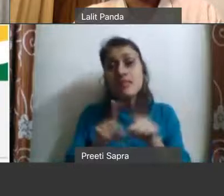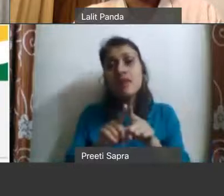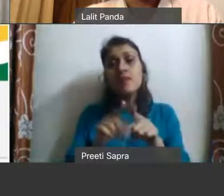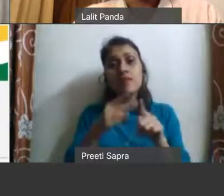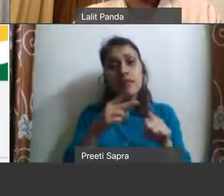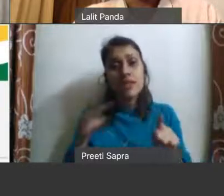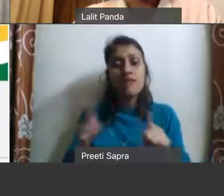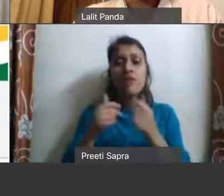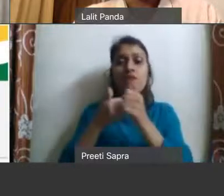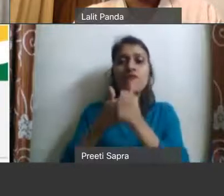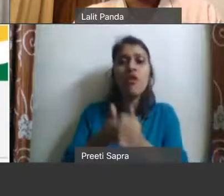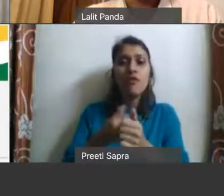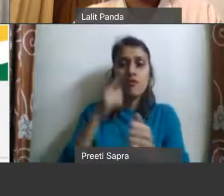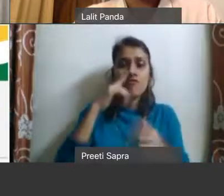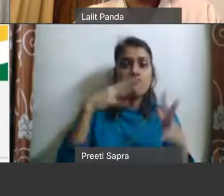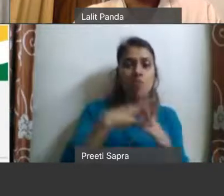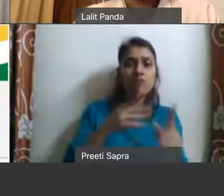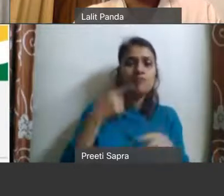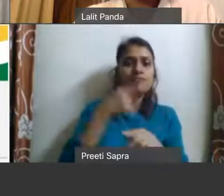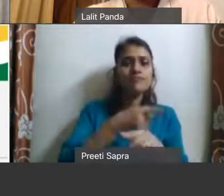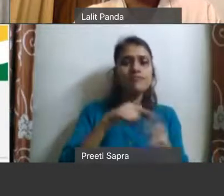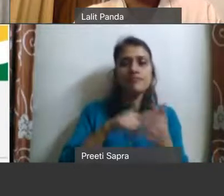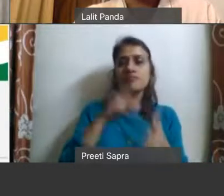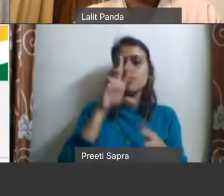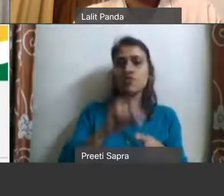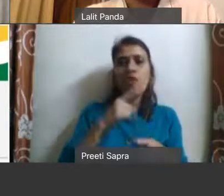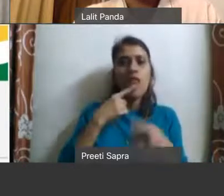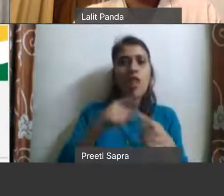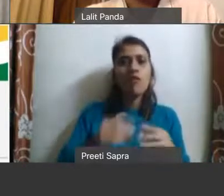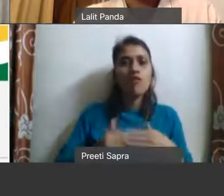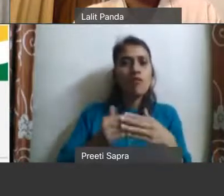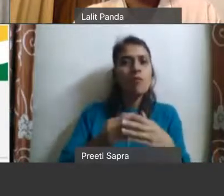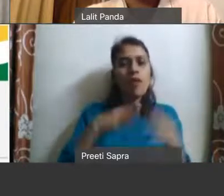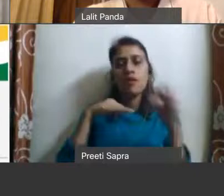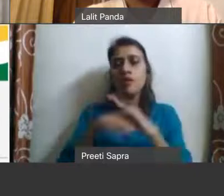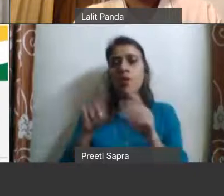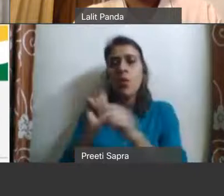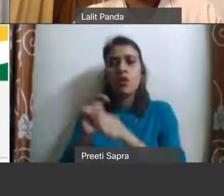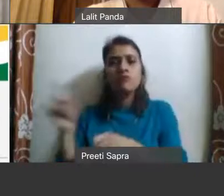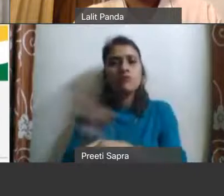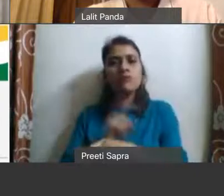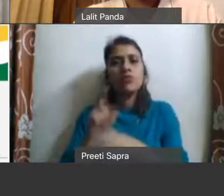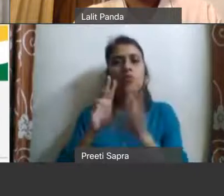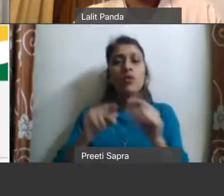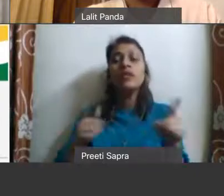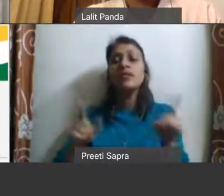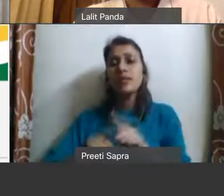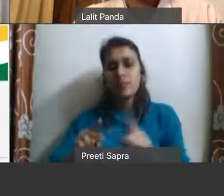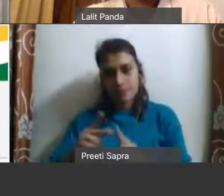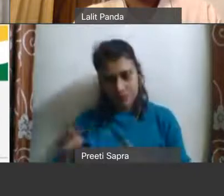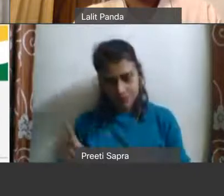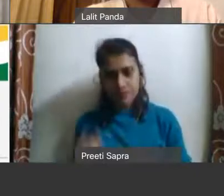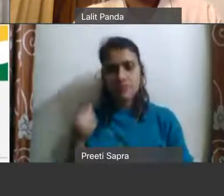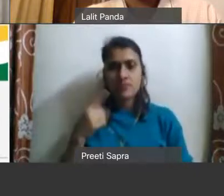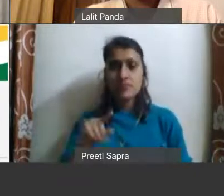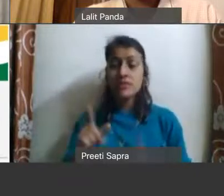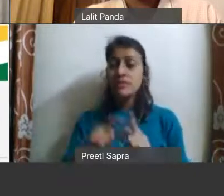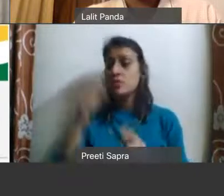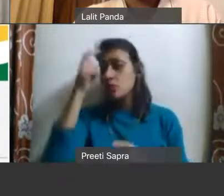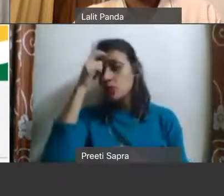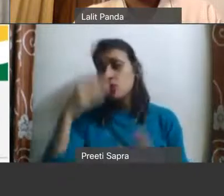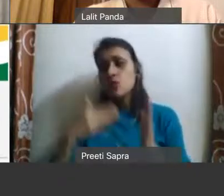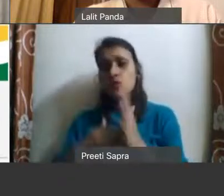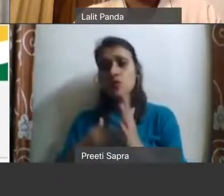a particular sex. And that's of course problematic in itself, for the Supreme Court partly held, and later the problematic reasoning